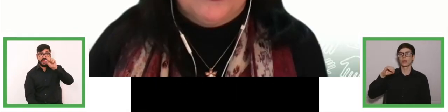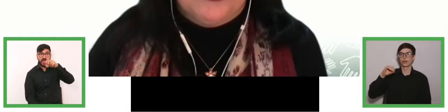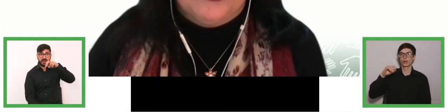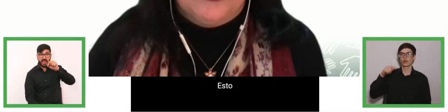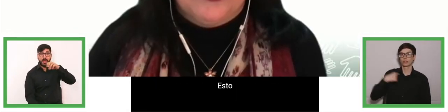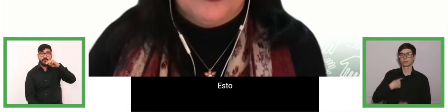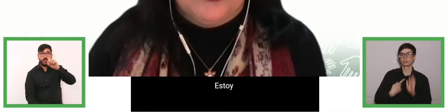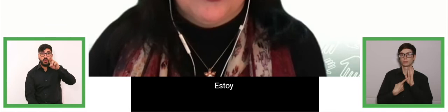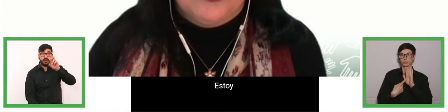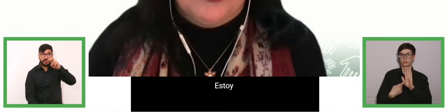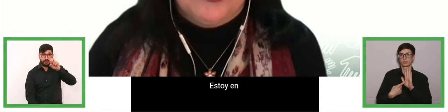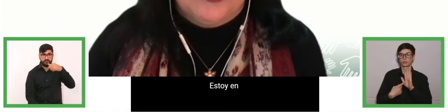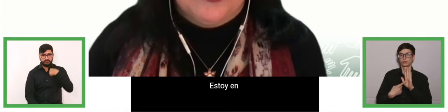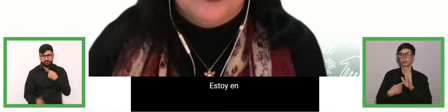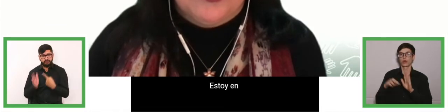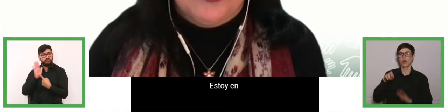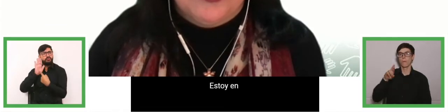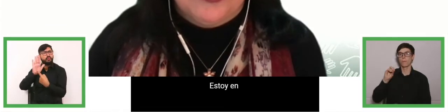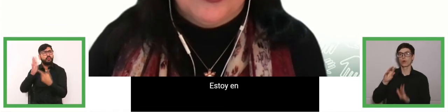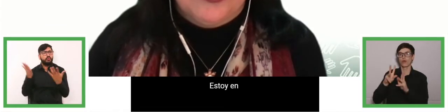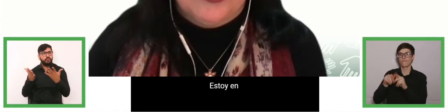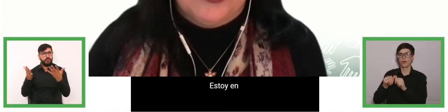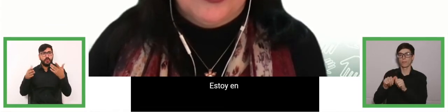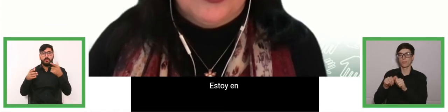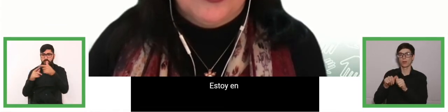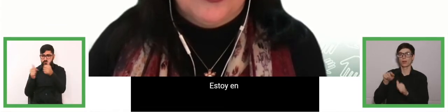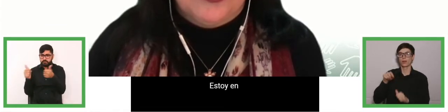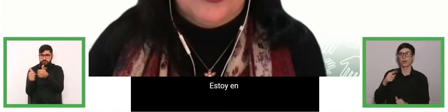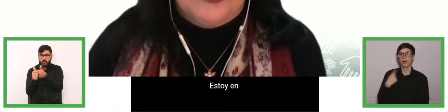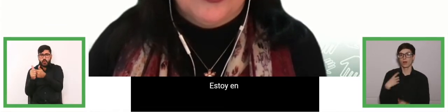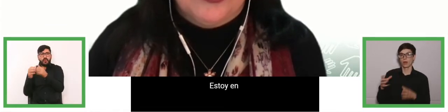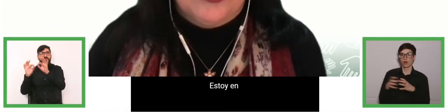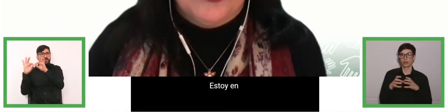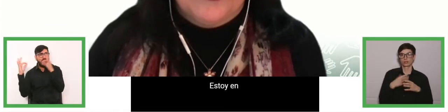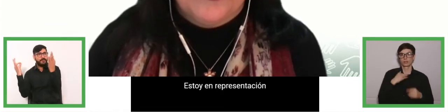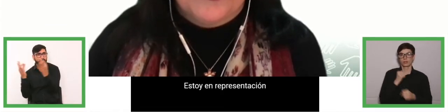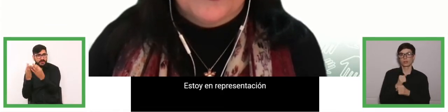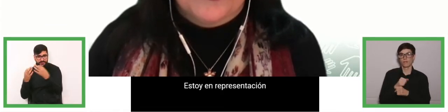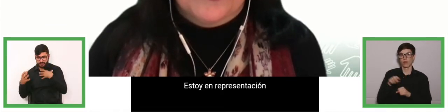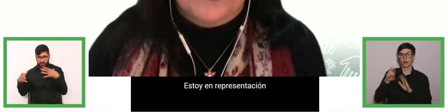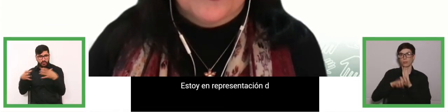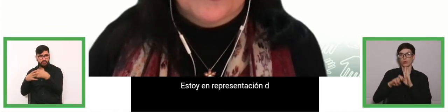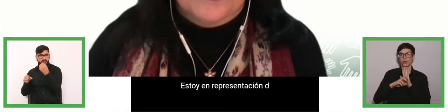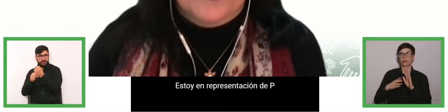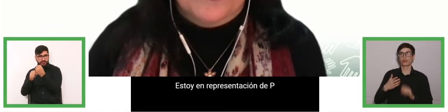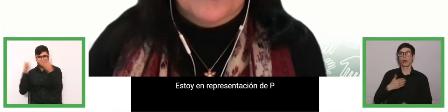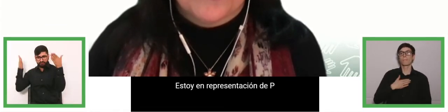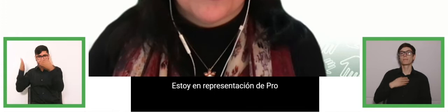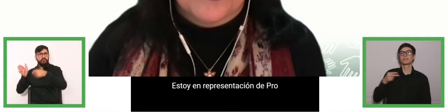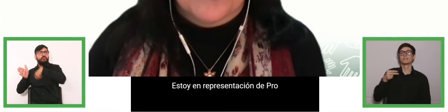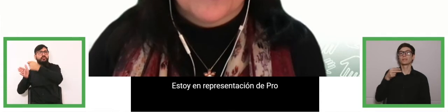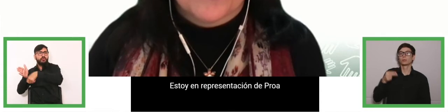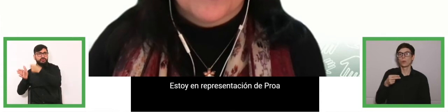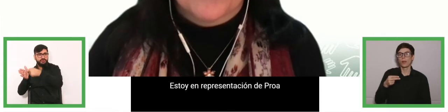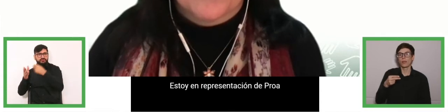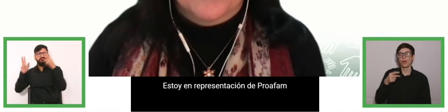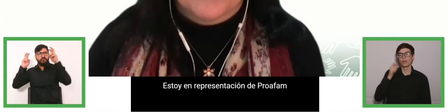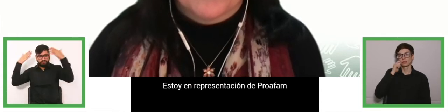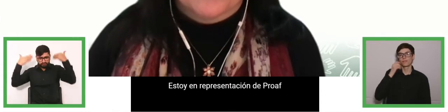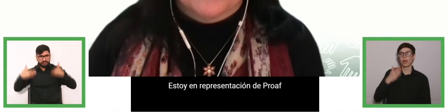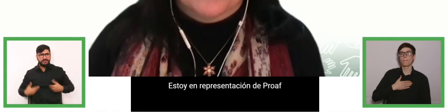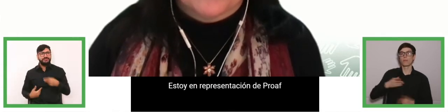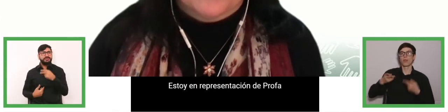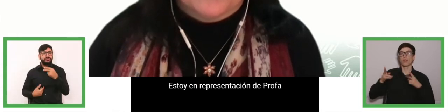Familia, one of the organizations working in the project My Sexuality, My Right. This